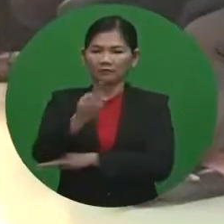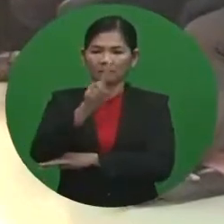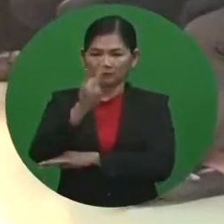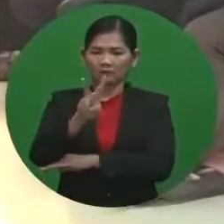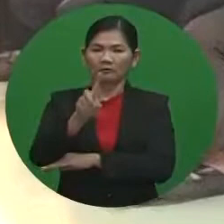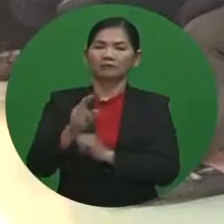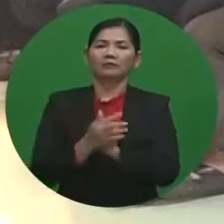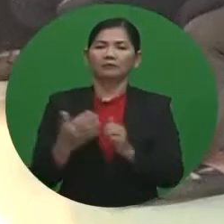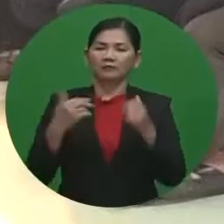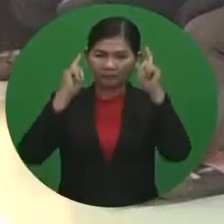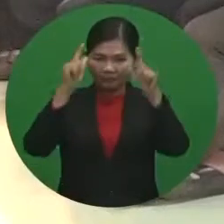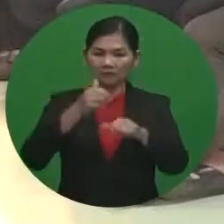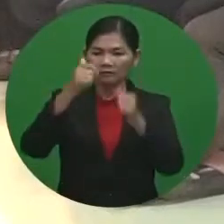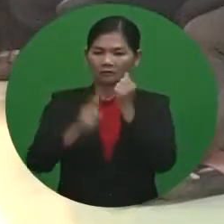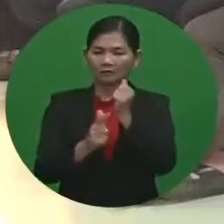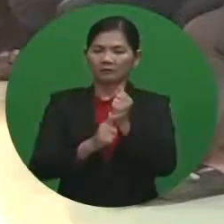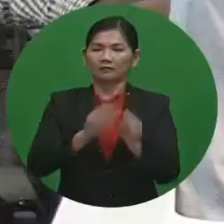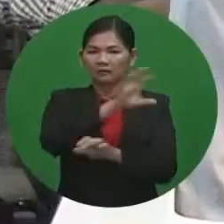30